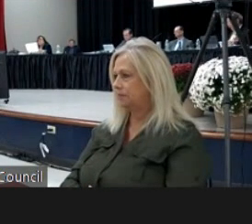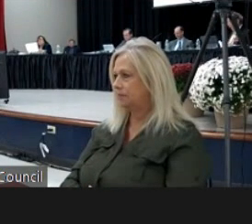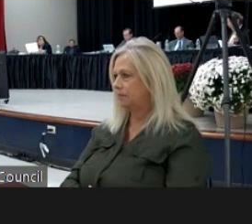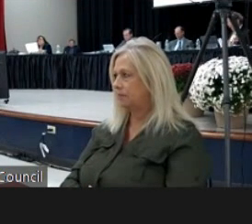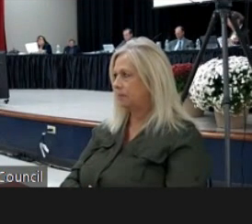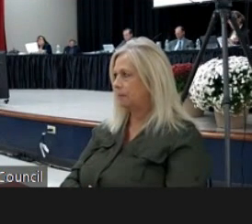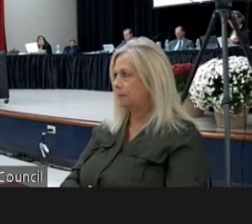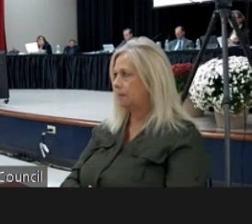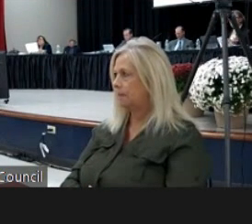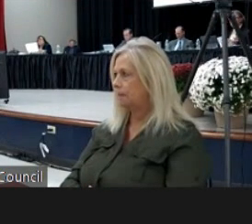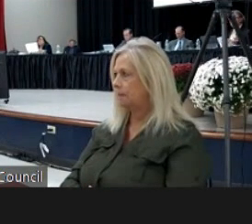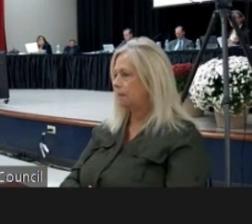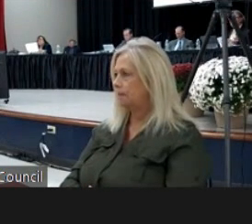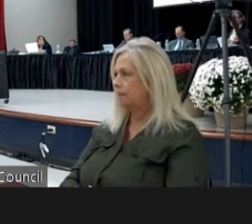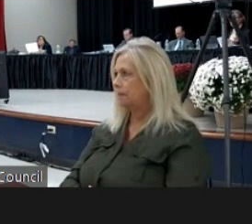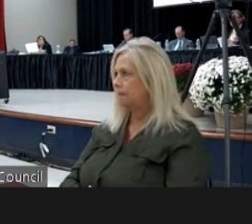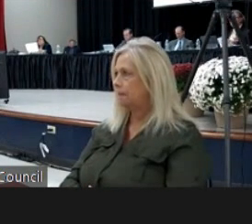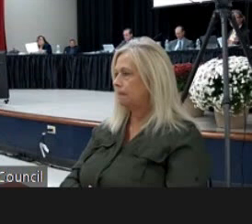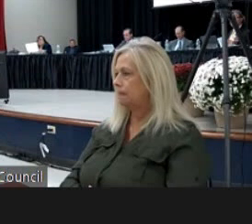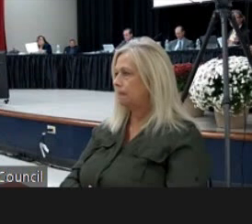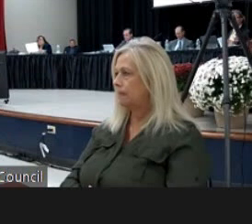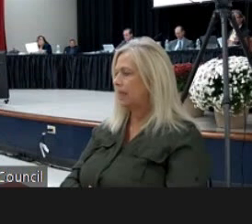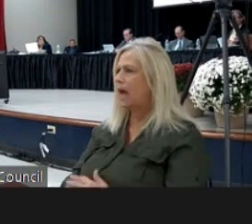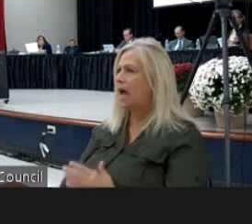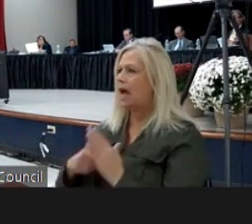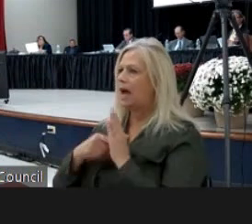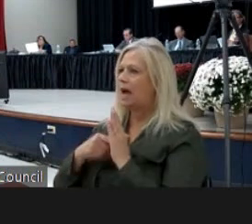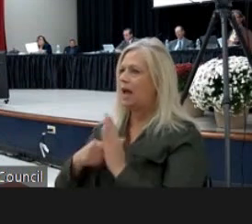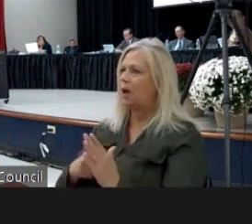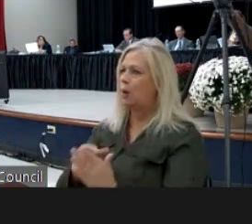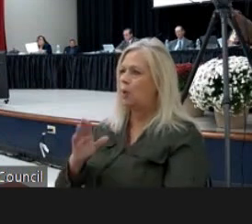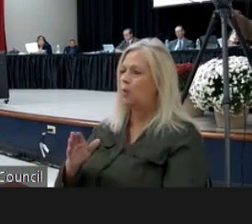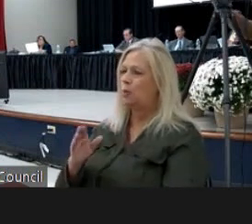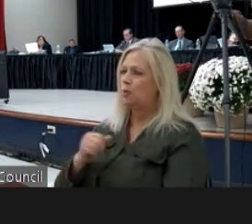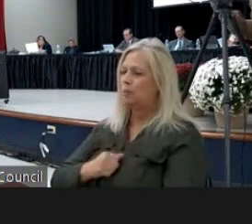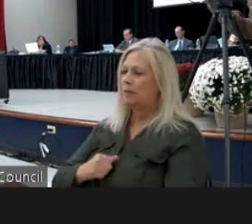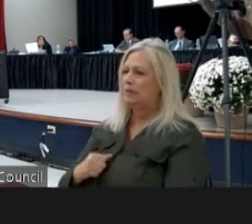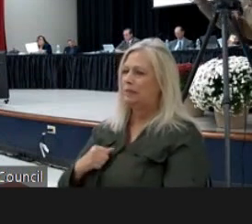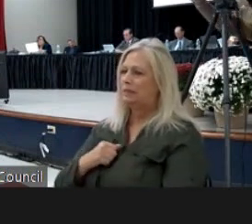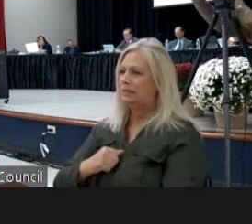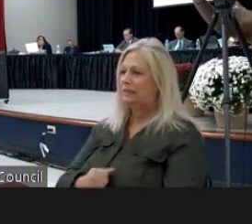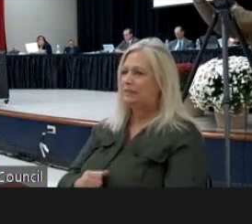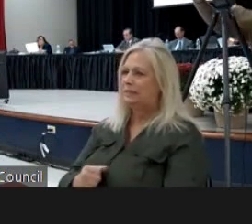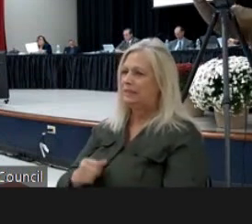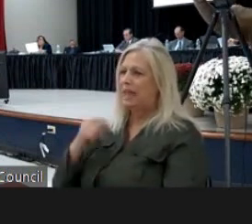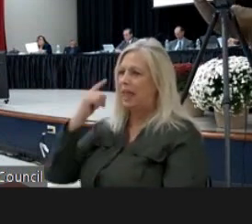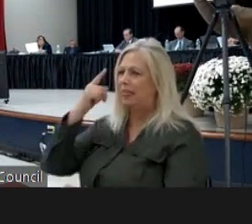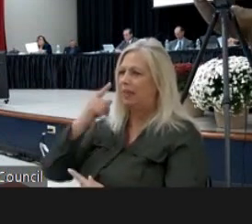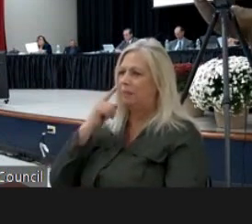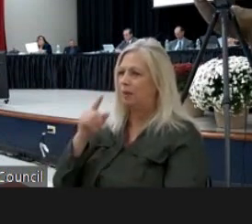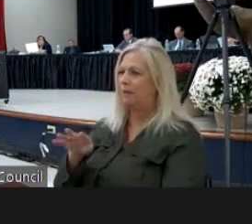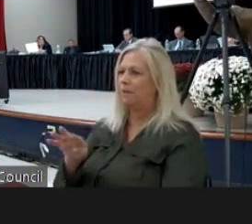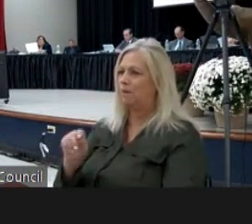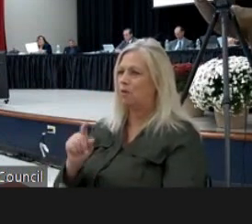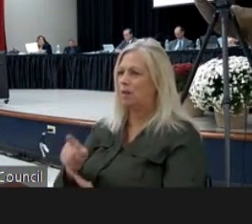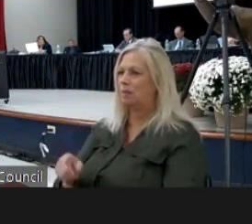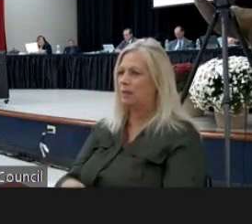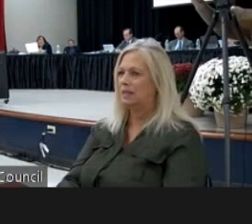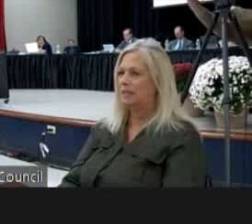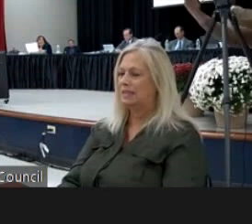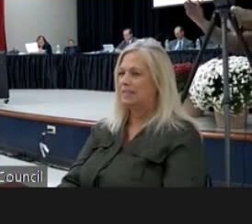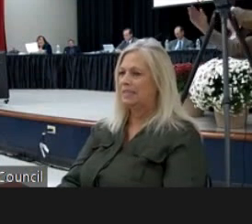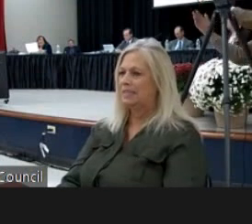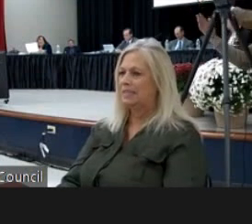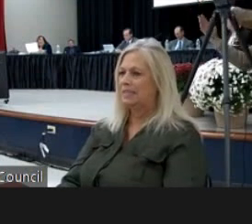Paul, I owe you an apology. I think I do. I've been thinking about it for 40 minutes. You'd think I'd have a